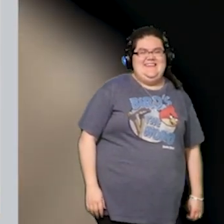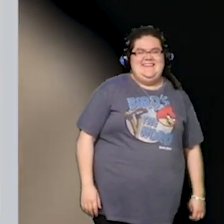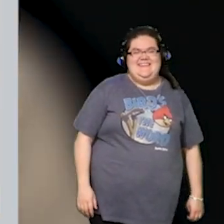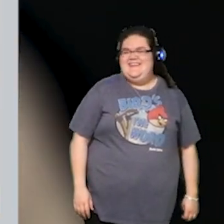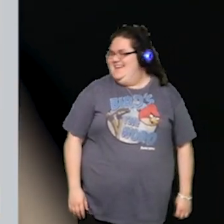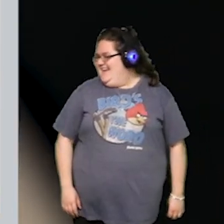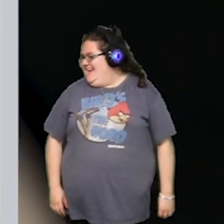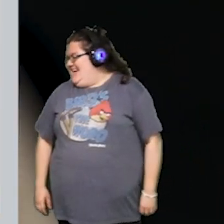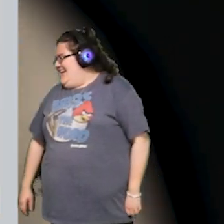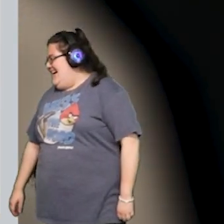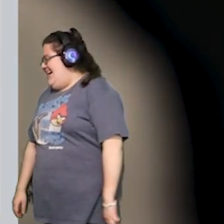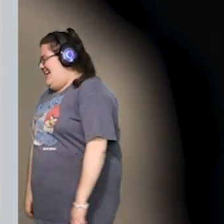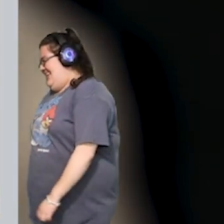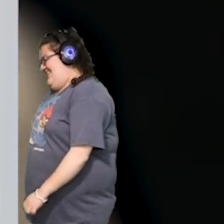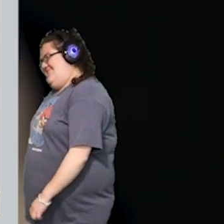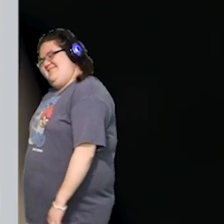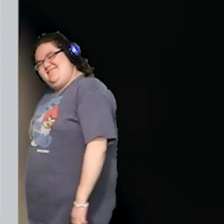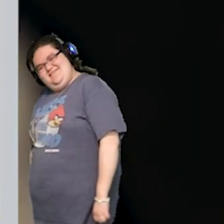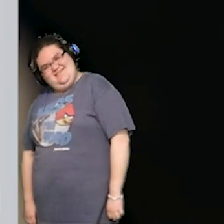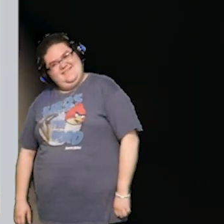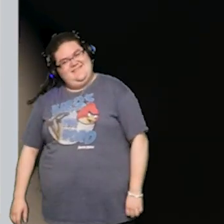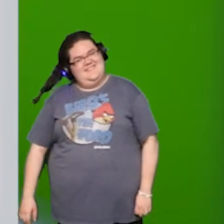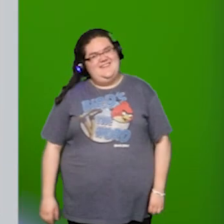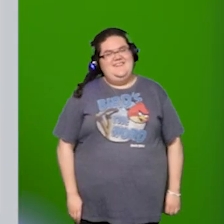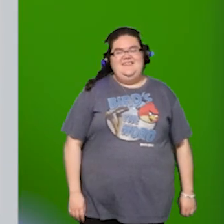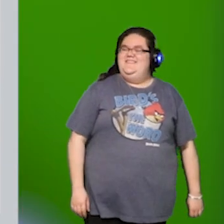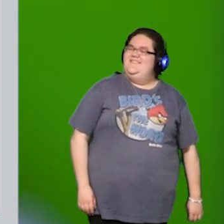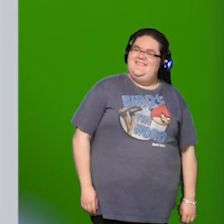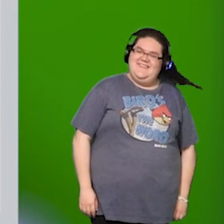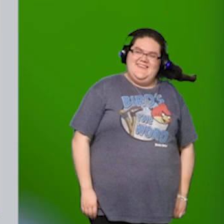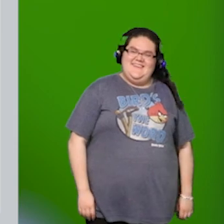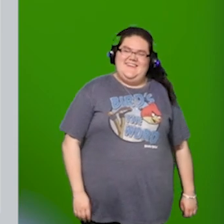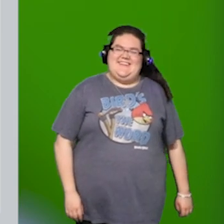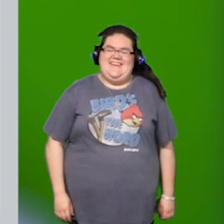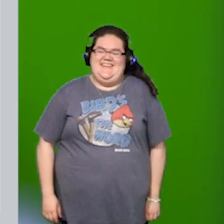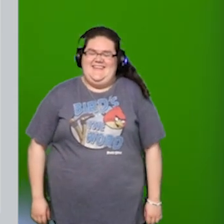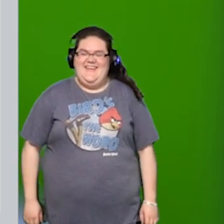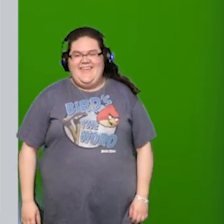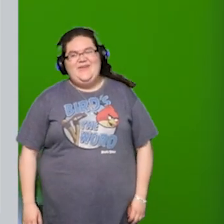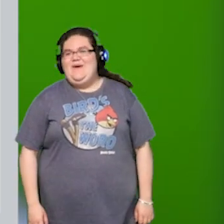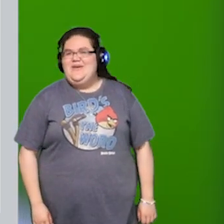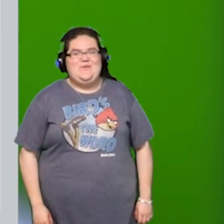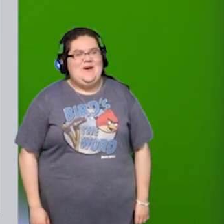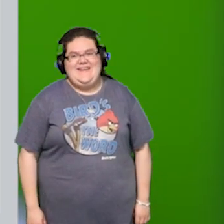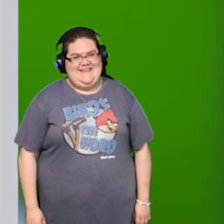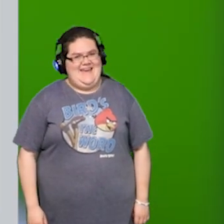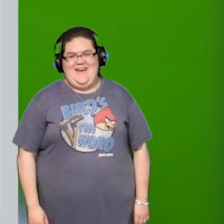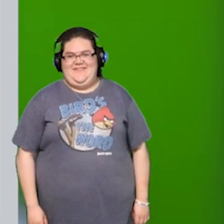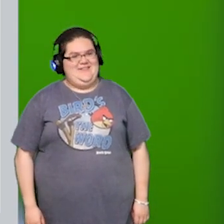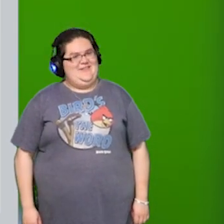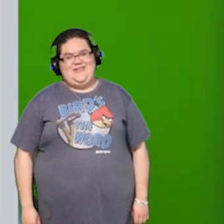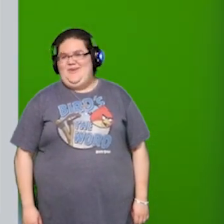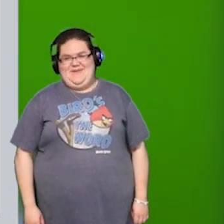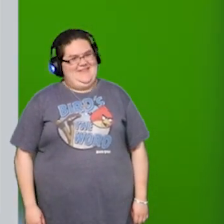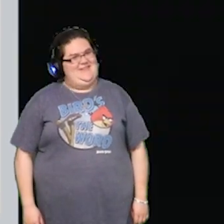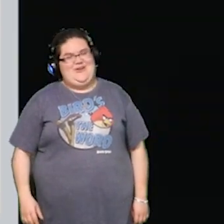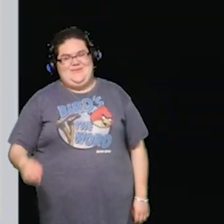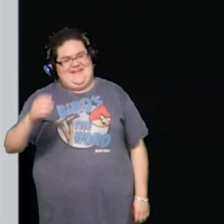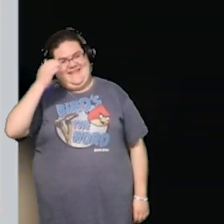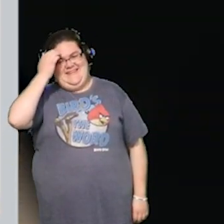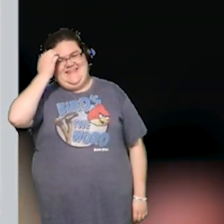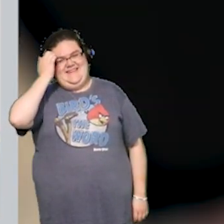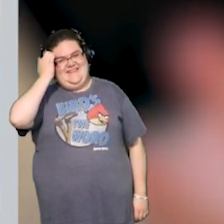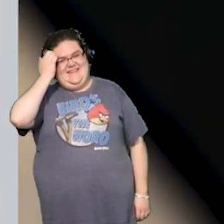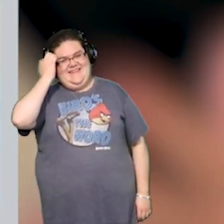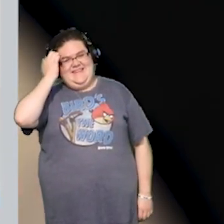What is a stiff moment? It sounds a bit risque, but it's actually just like a hard bump. Which again sounds a bit bad. It's like the way you're wording it, Harry.